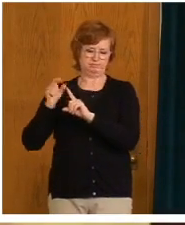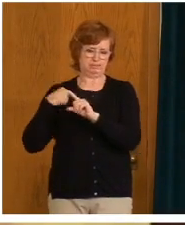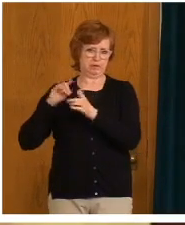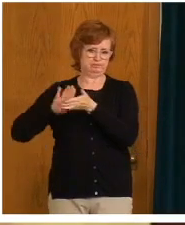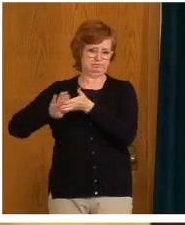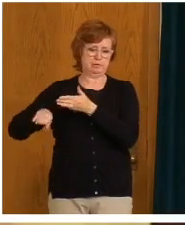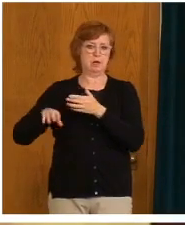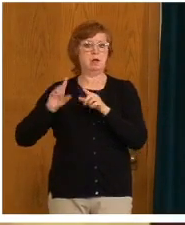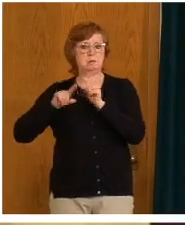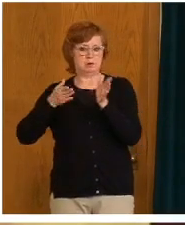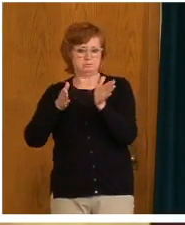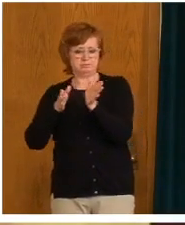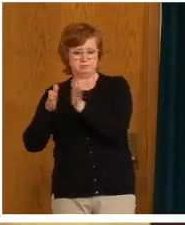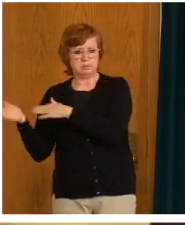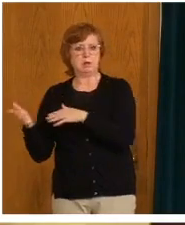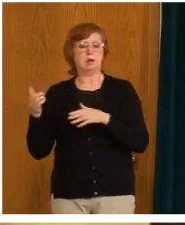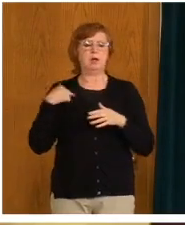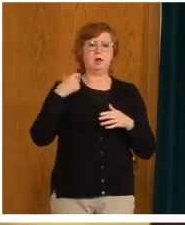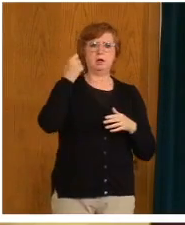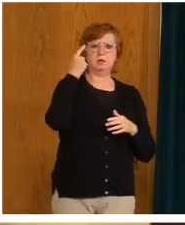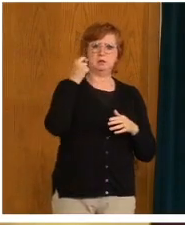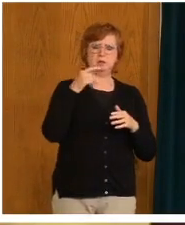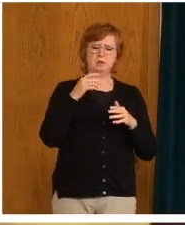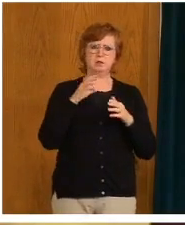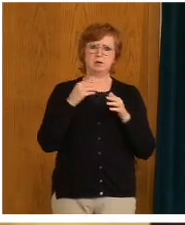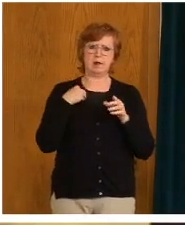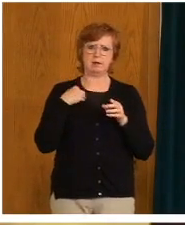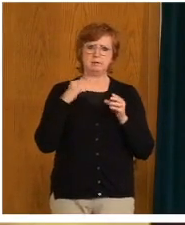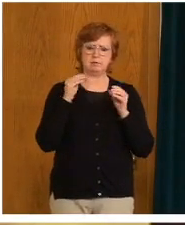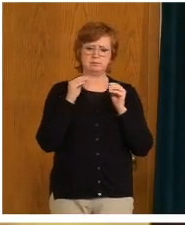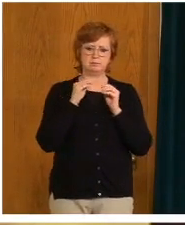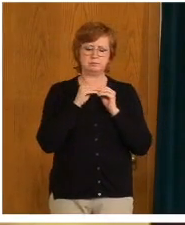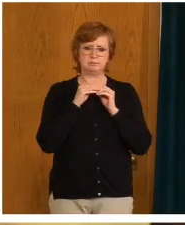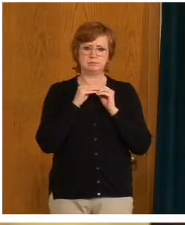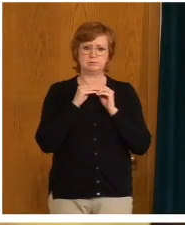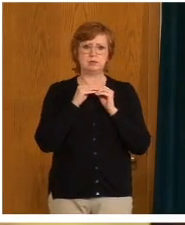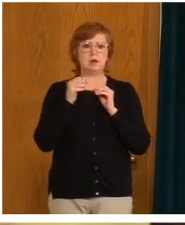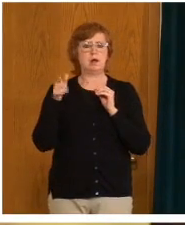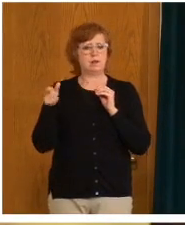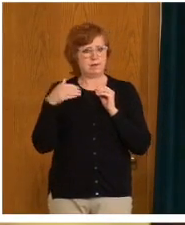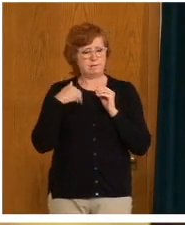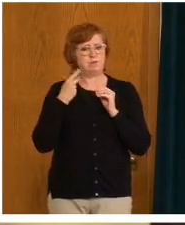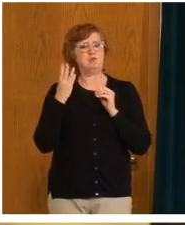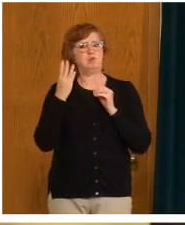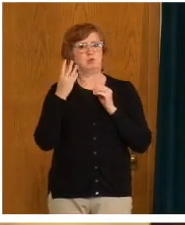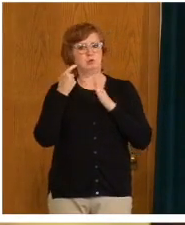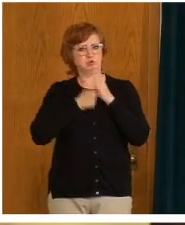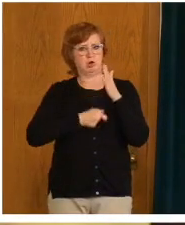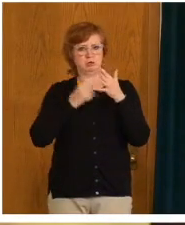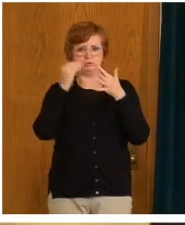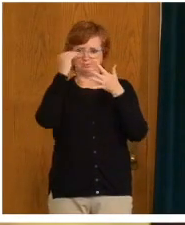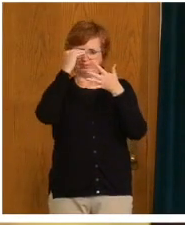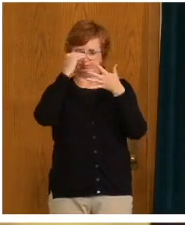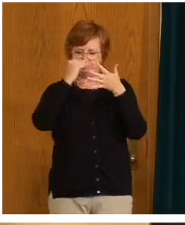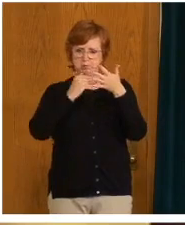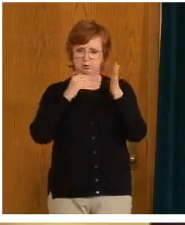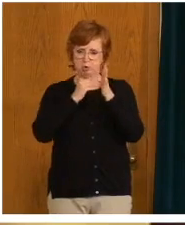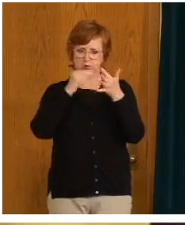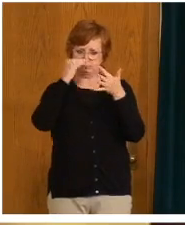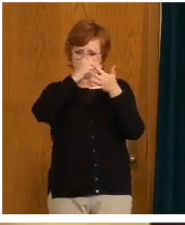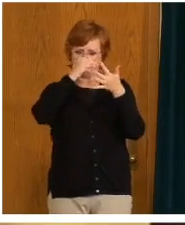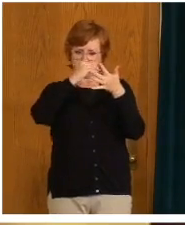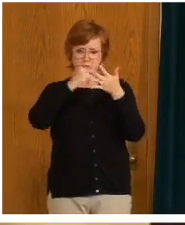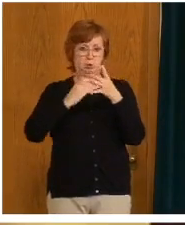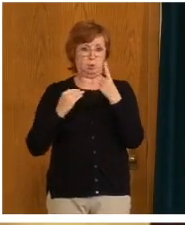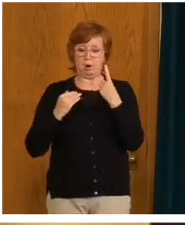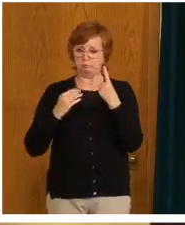say it's my understanding there was a number of charges that were laid in relation to that incident, and